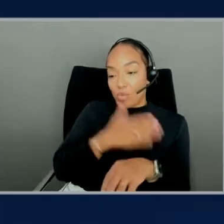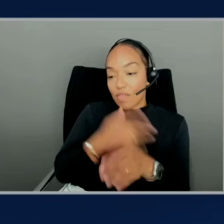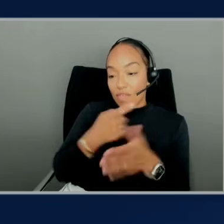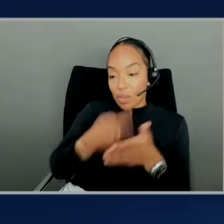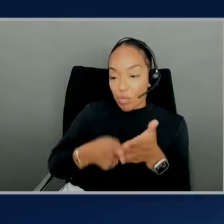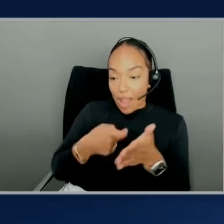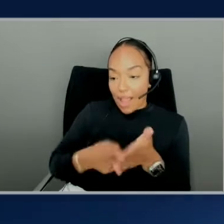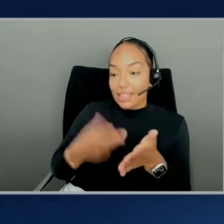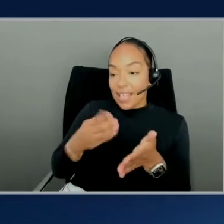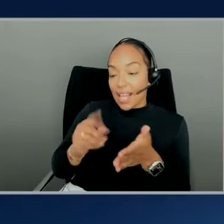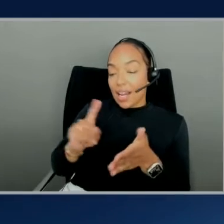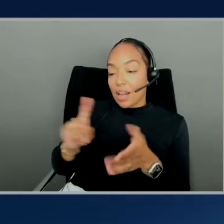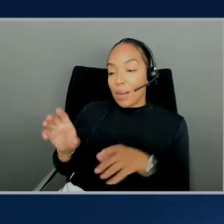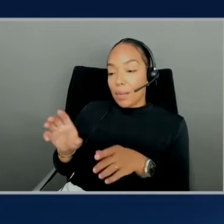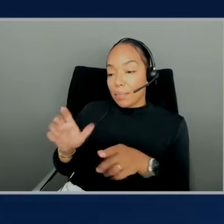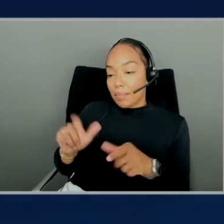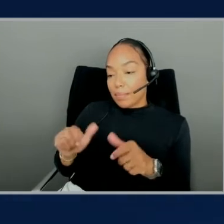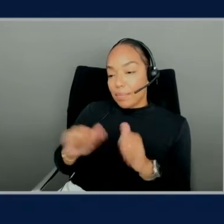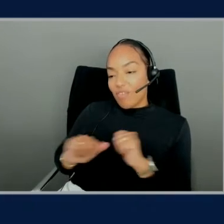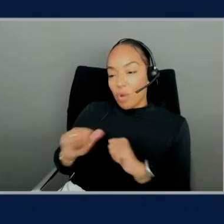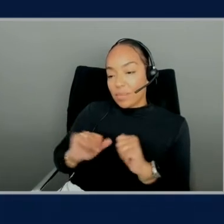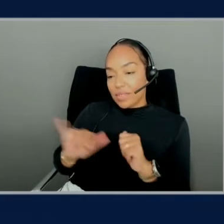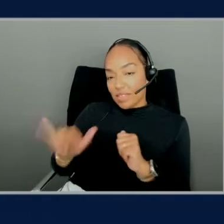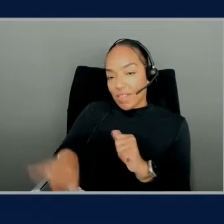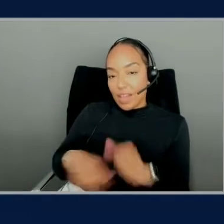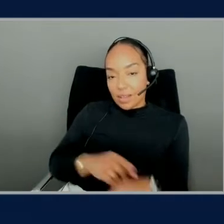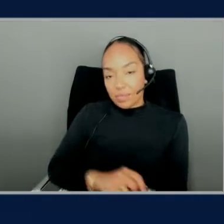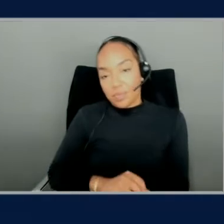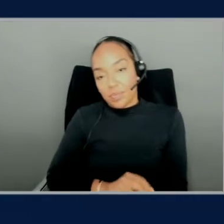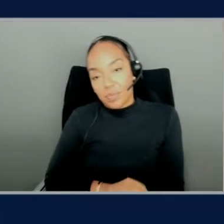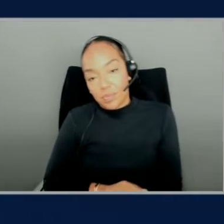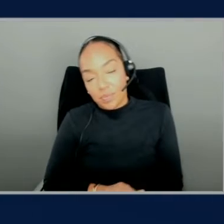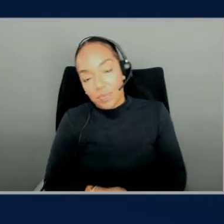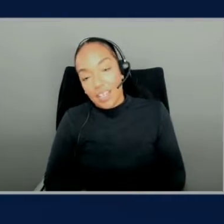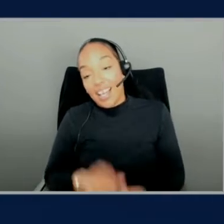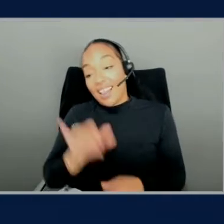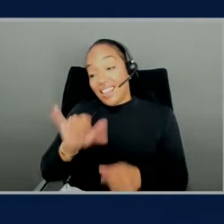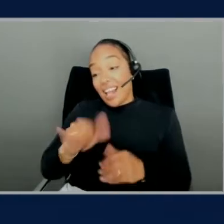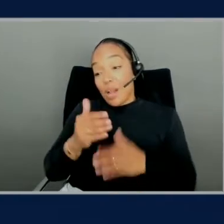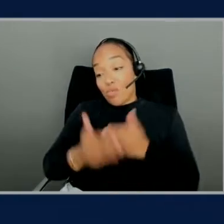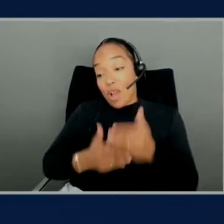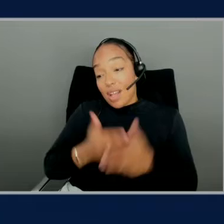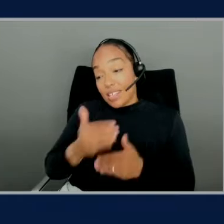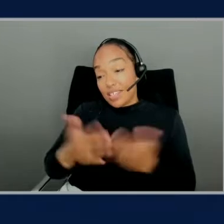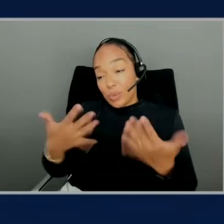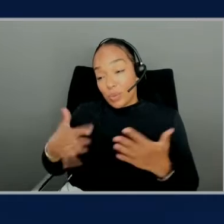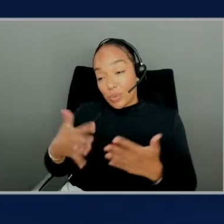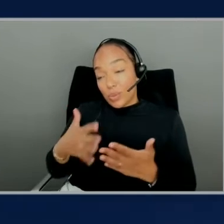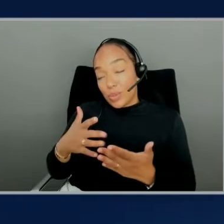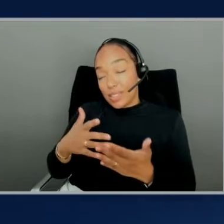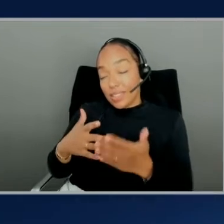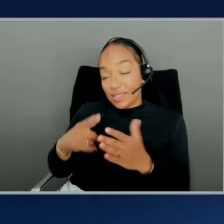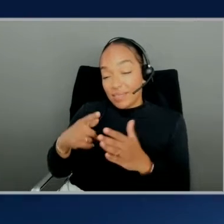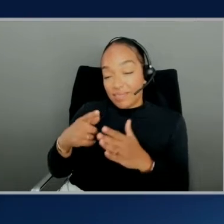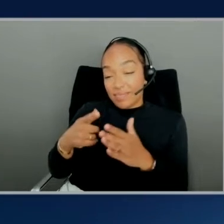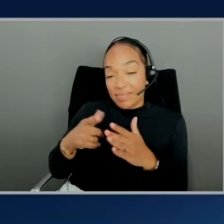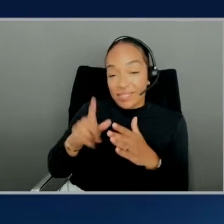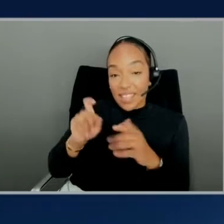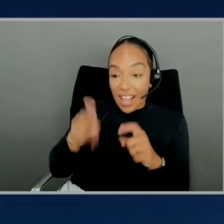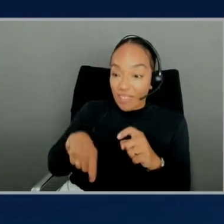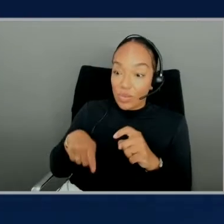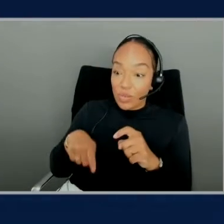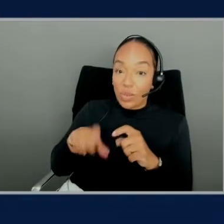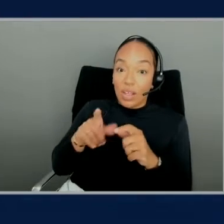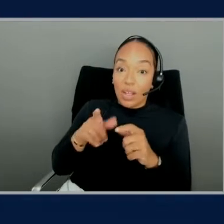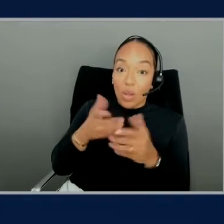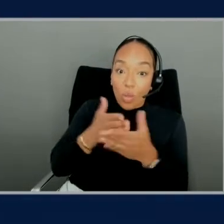their workload. But the entire process is very tedious and it time-taking because they have to go through a lot of